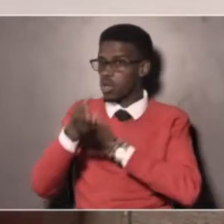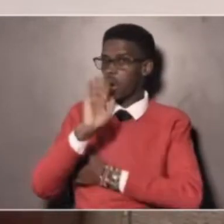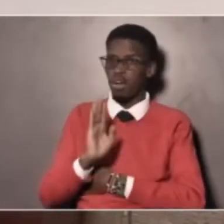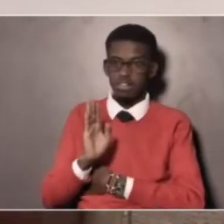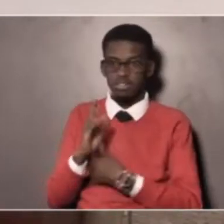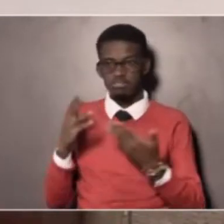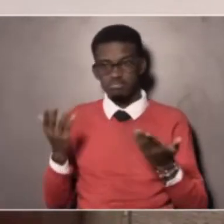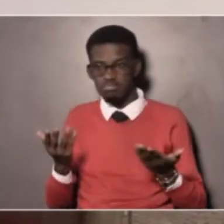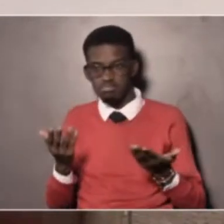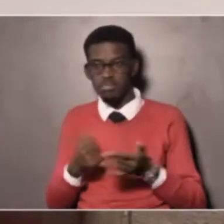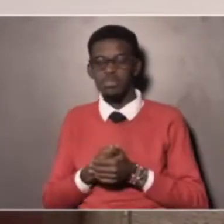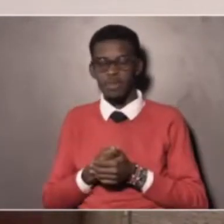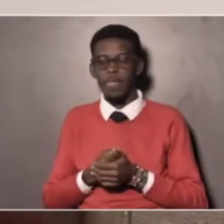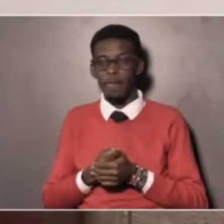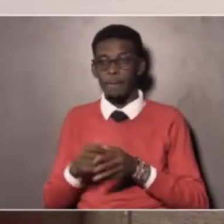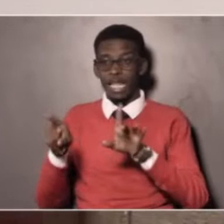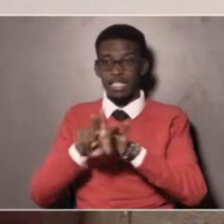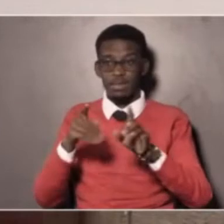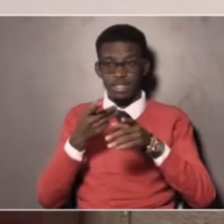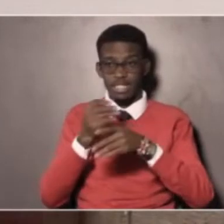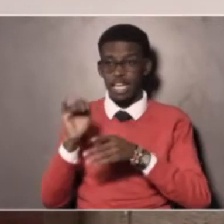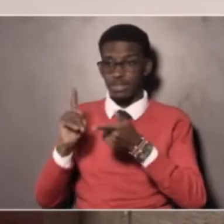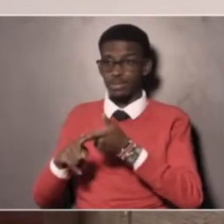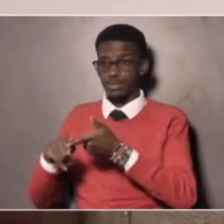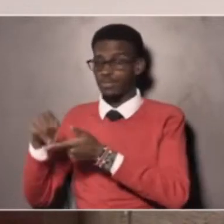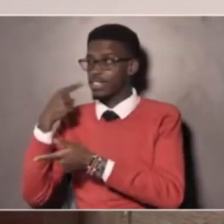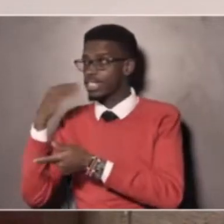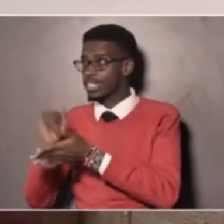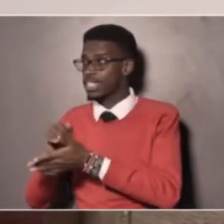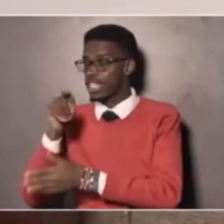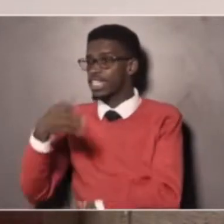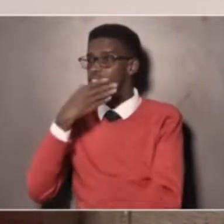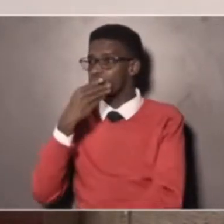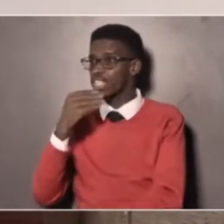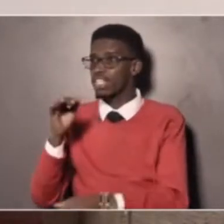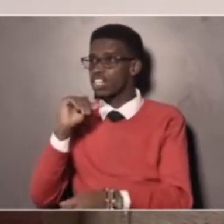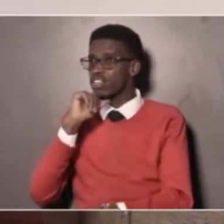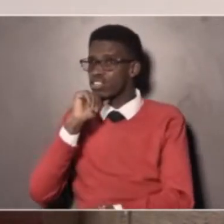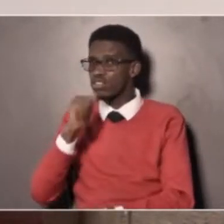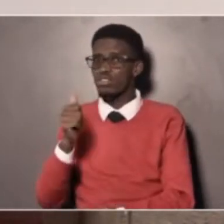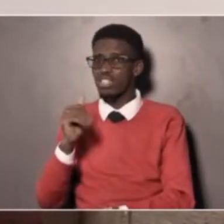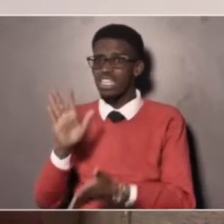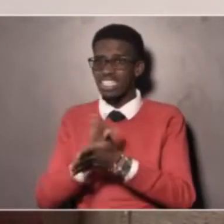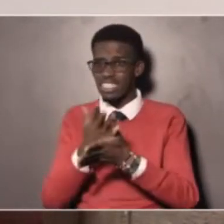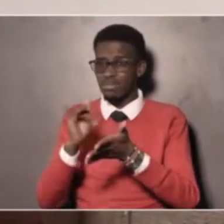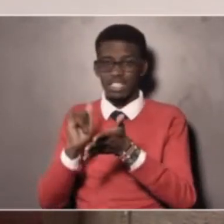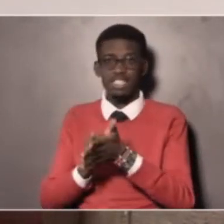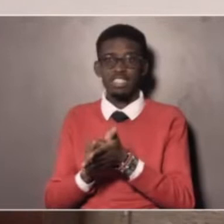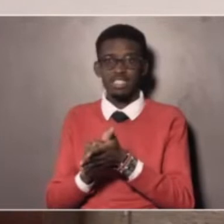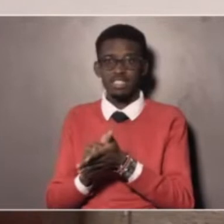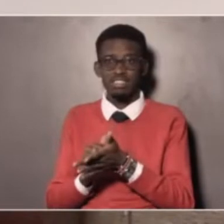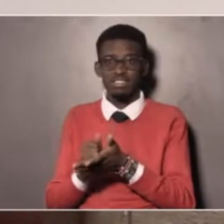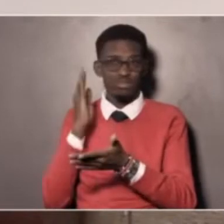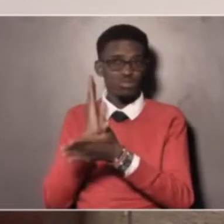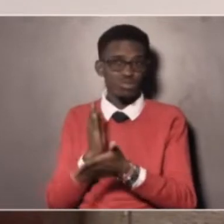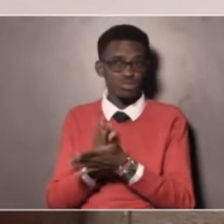was, because they were trying to say that, you know, Stephen is what he's telling us is not something that, you know, that